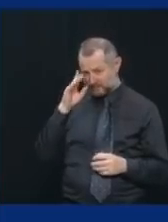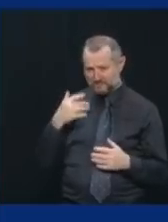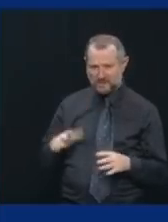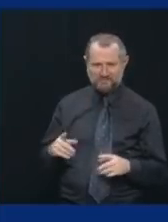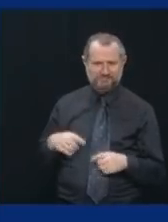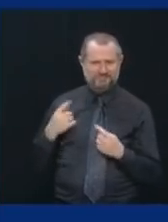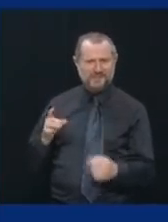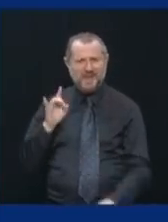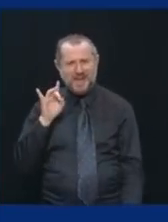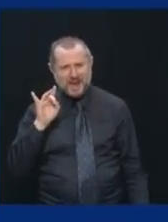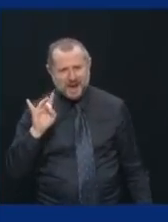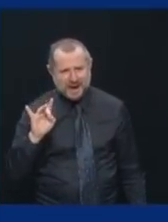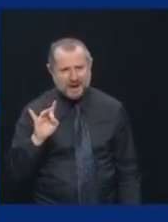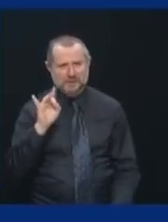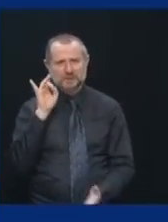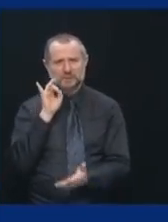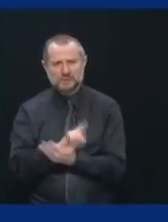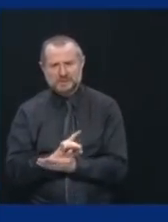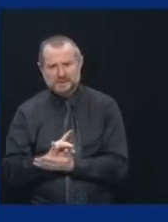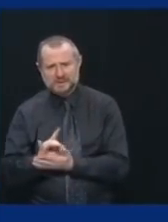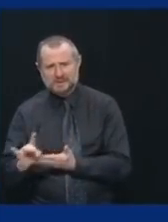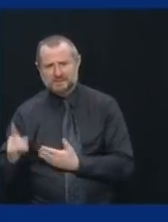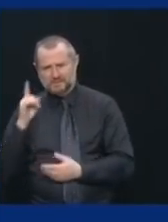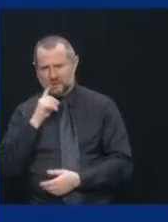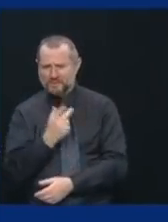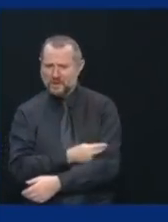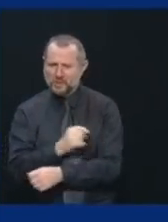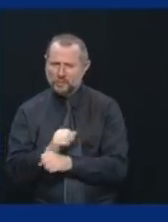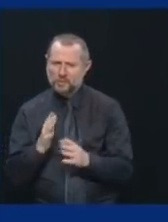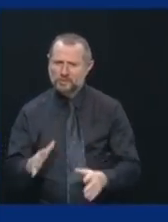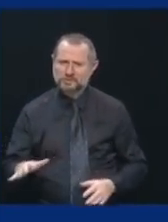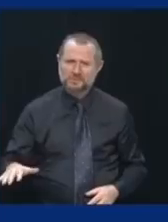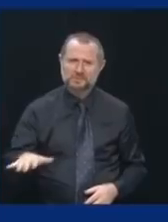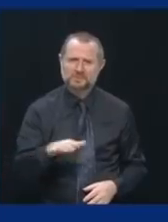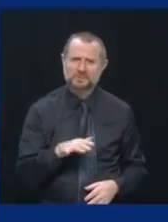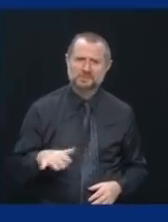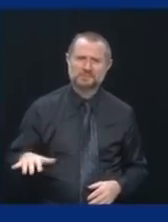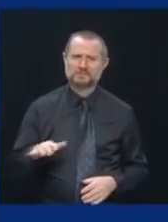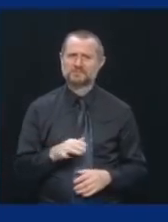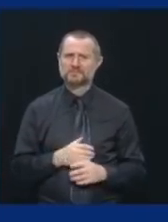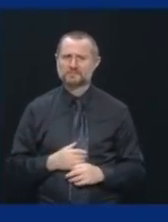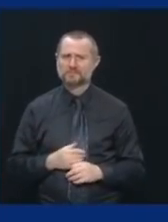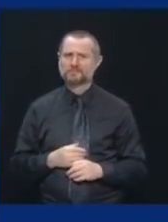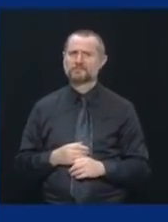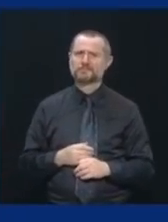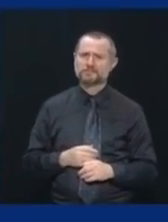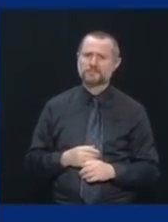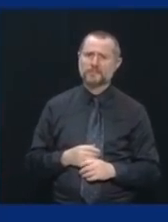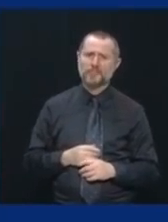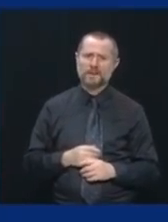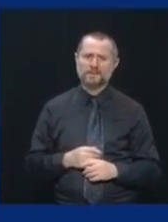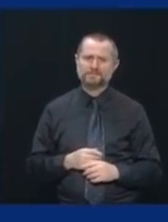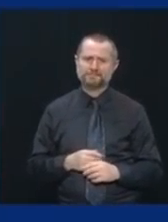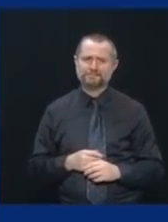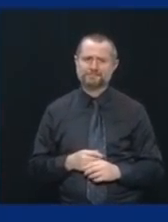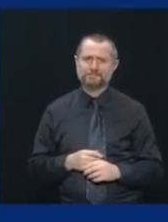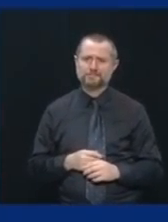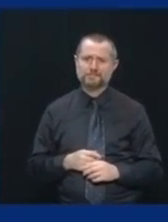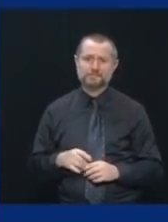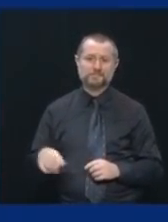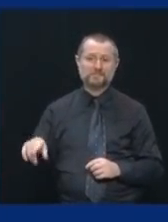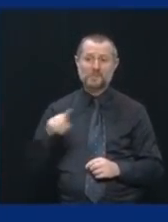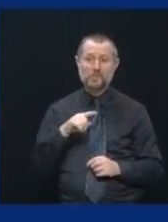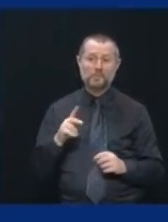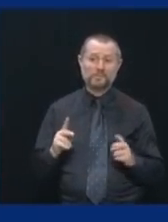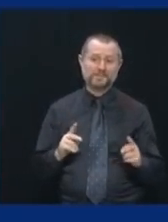8 weeks to vaccinate their healthcare staff, okay? And these are people who don't have